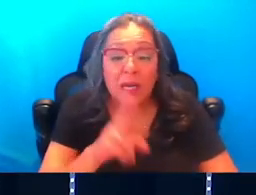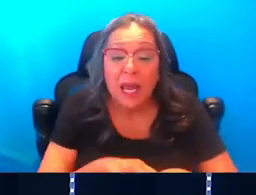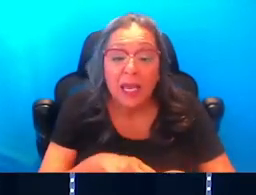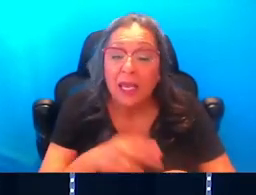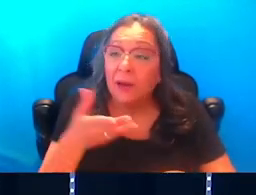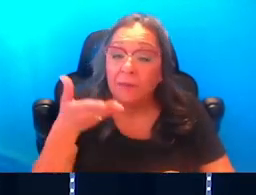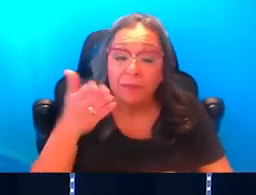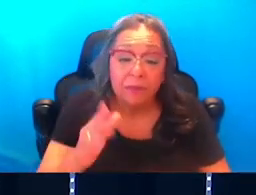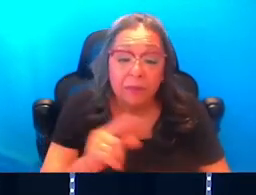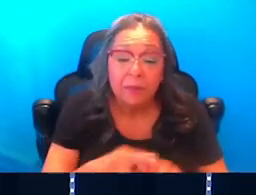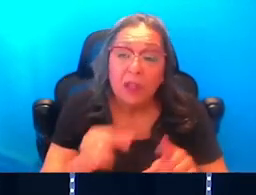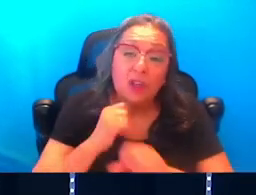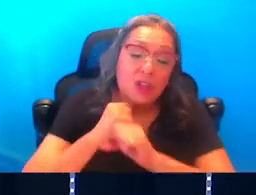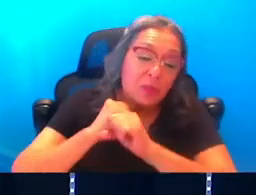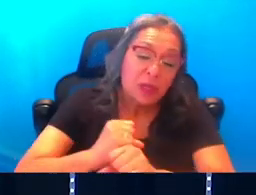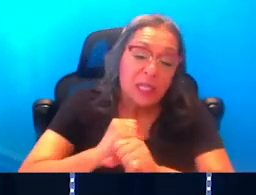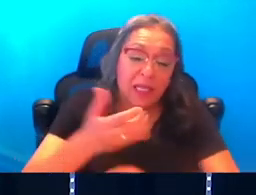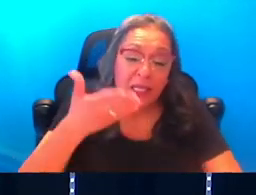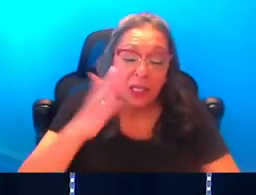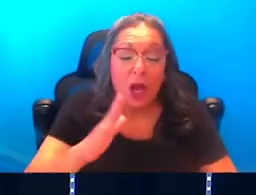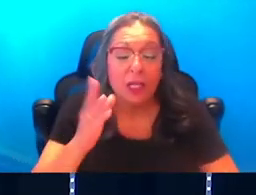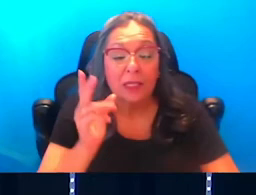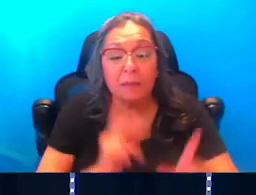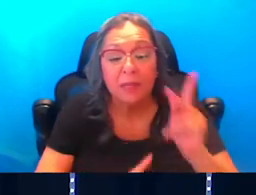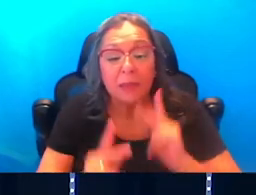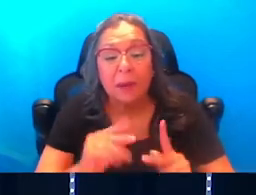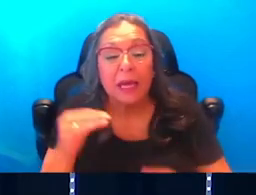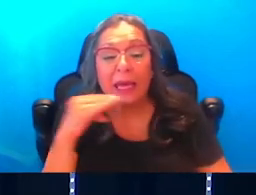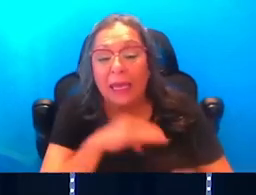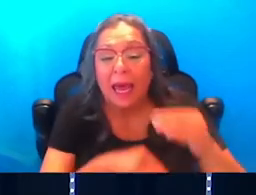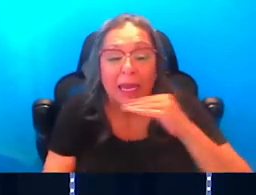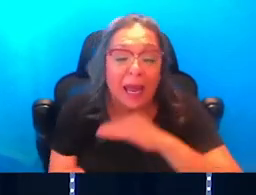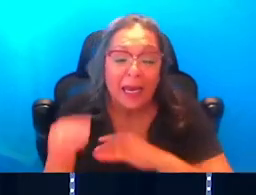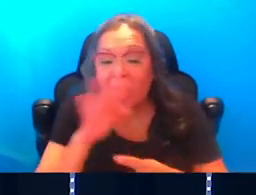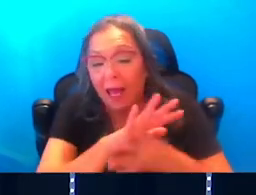And she protected God's people, and she lied like crazy.